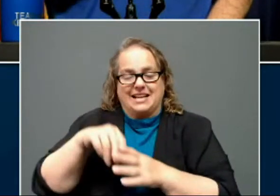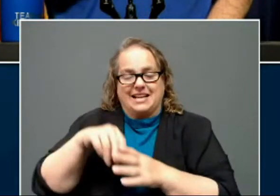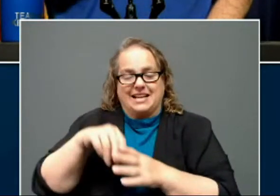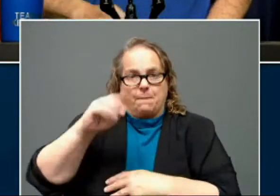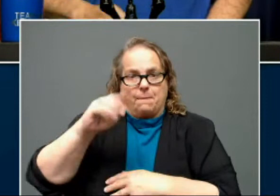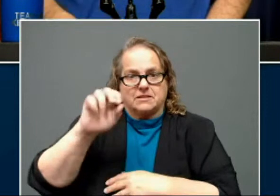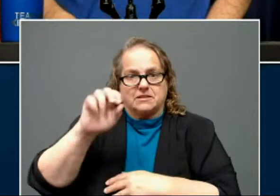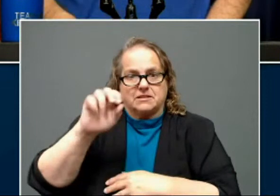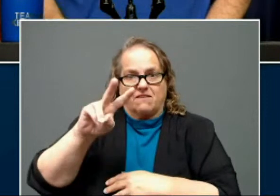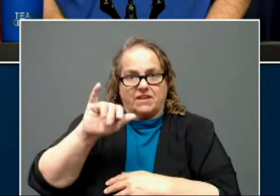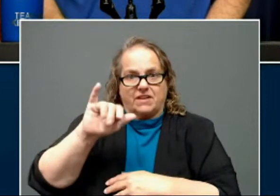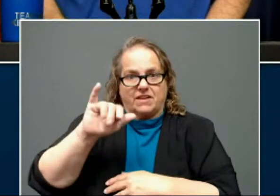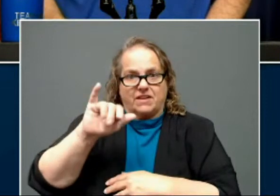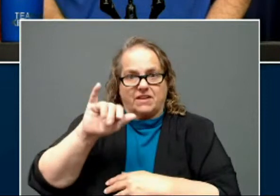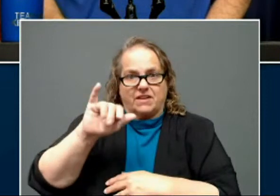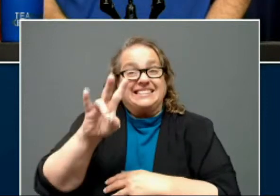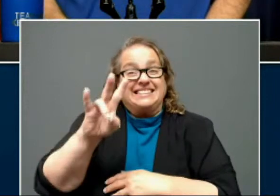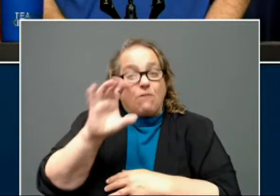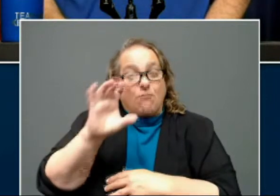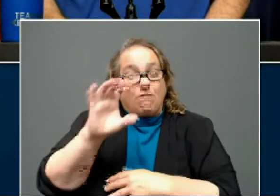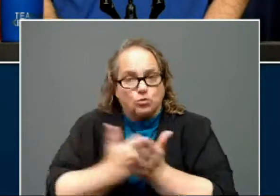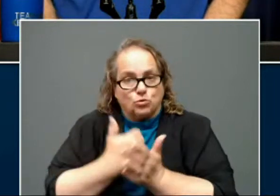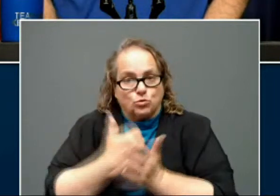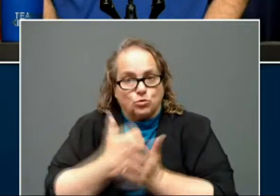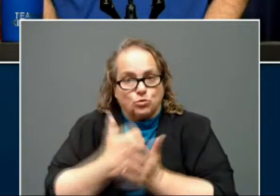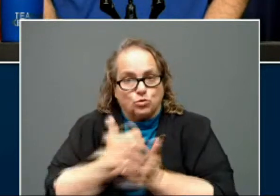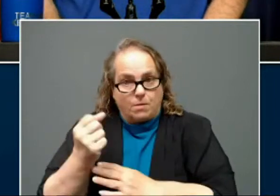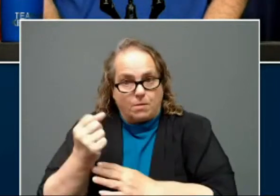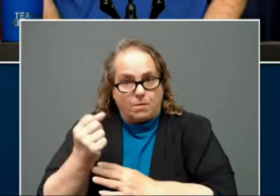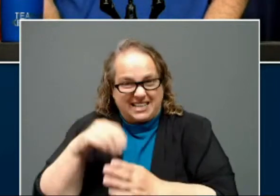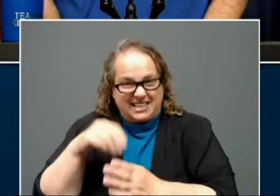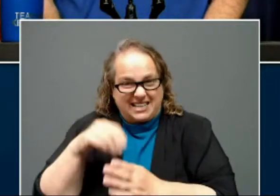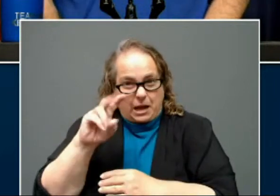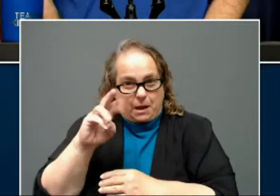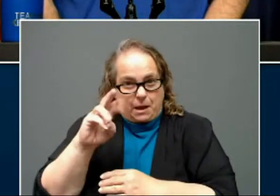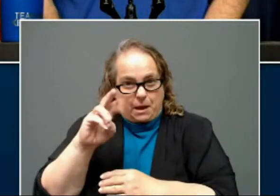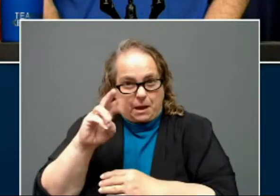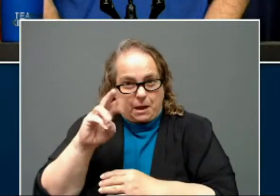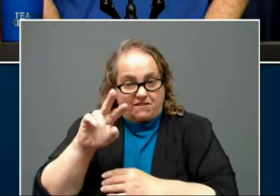700 new jobs. The new $60 million